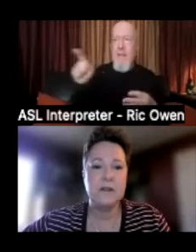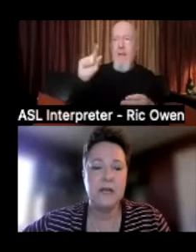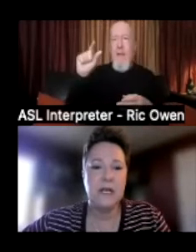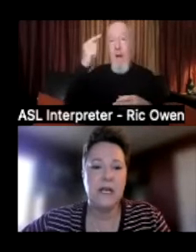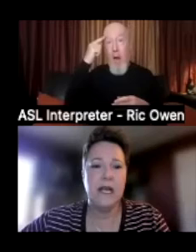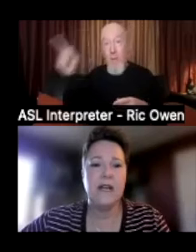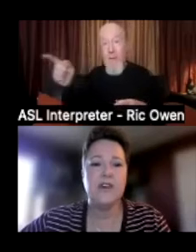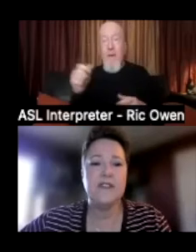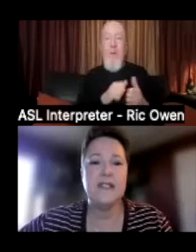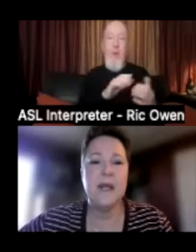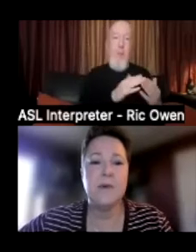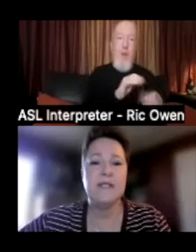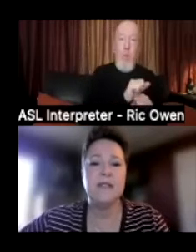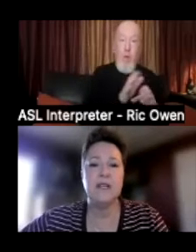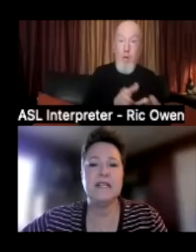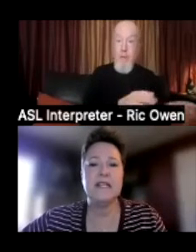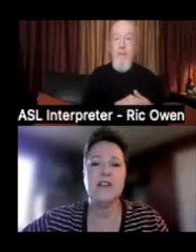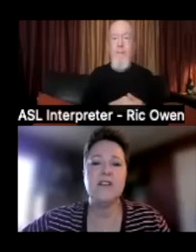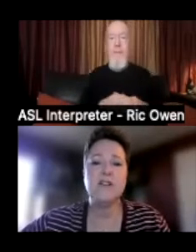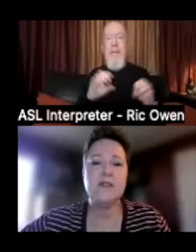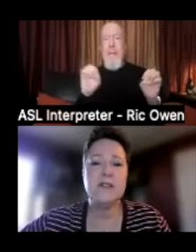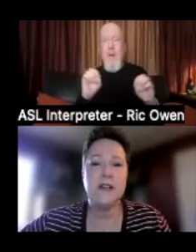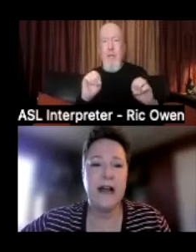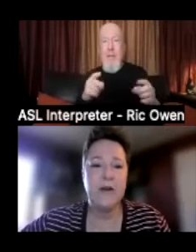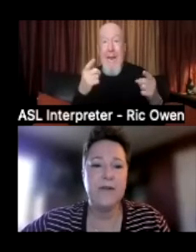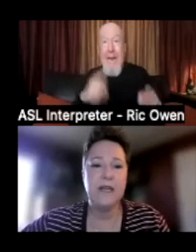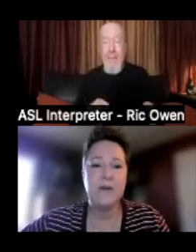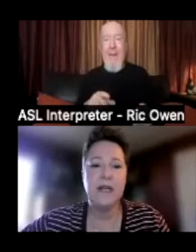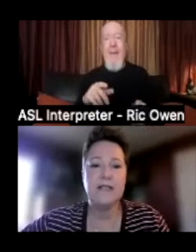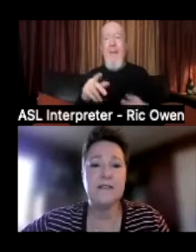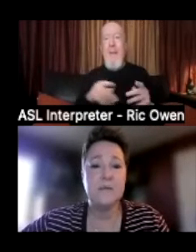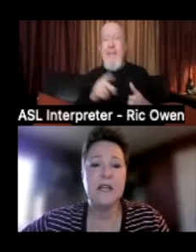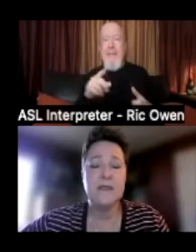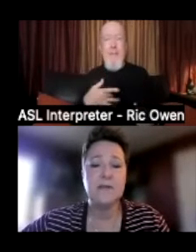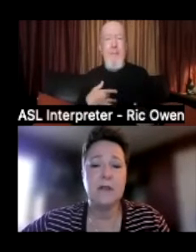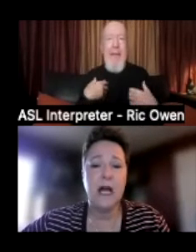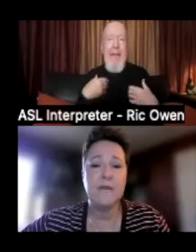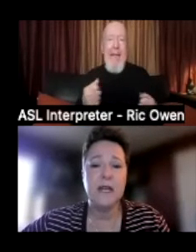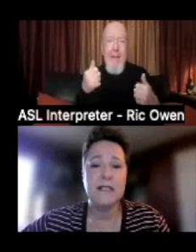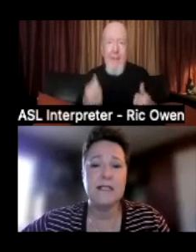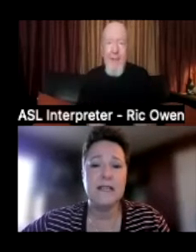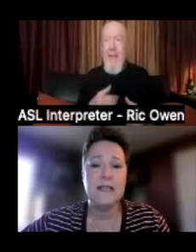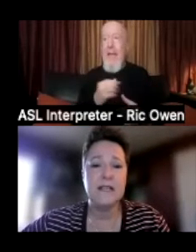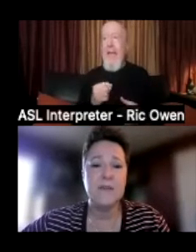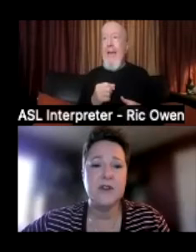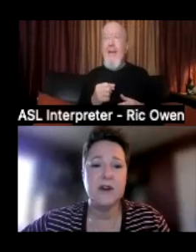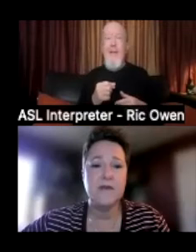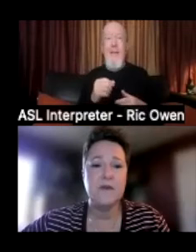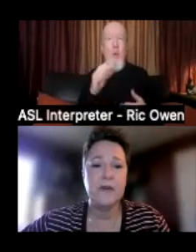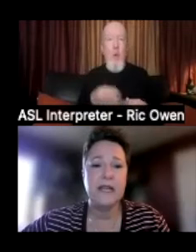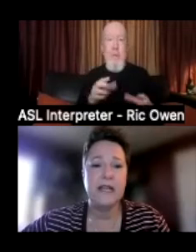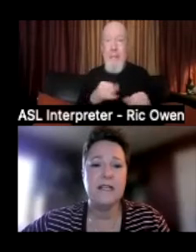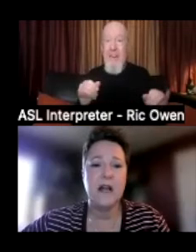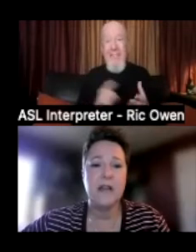workers. In emergencies, people with disabilities continue to lose their health, independence, and sometimes their lives because lessons